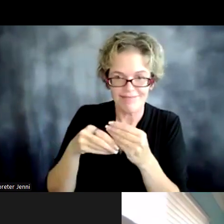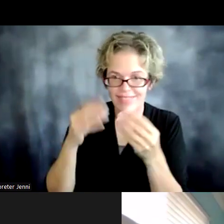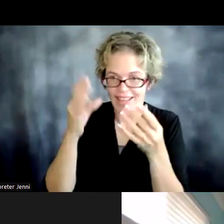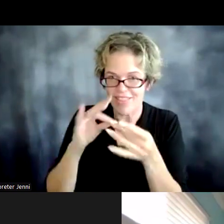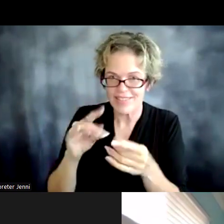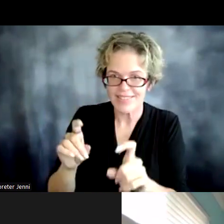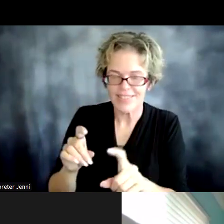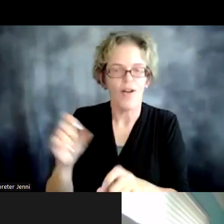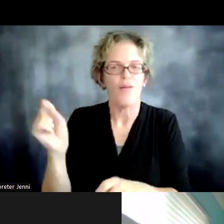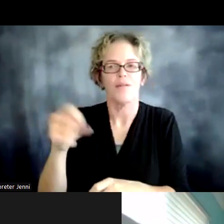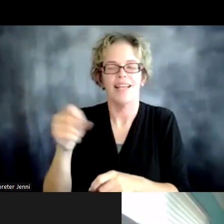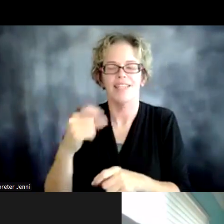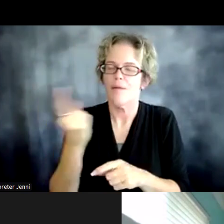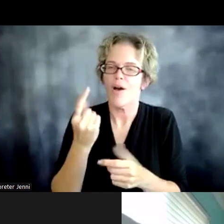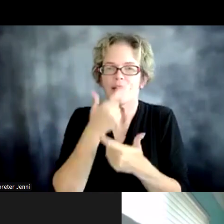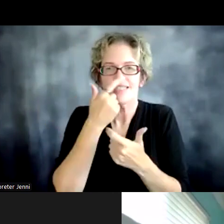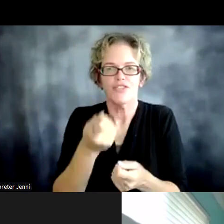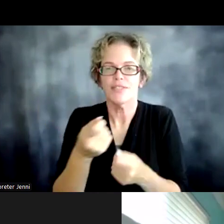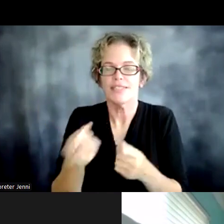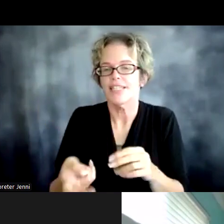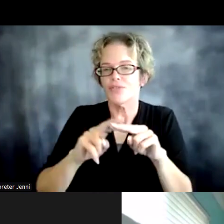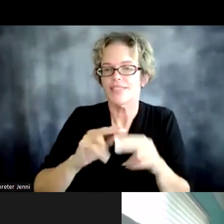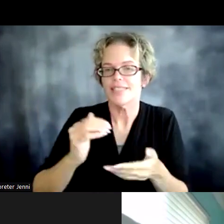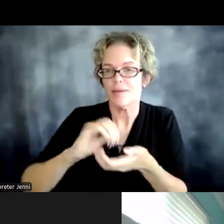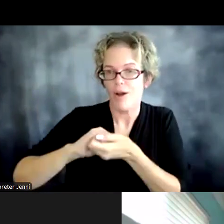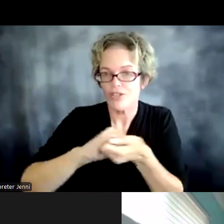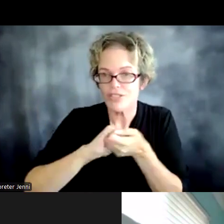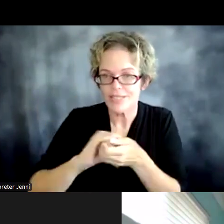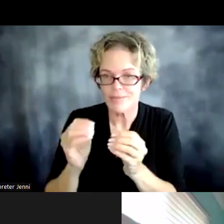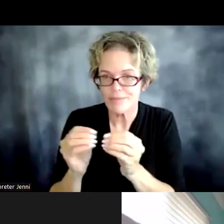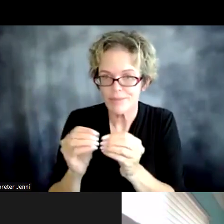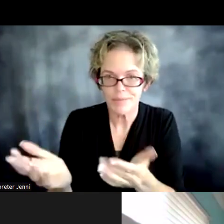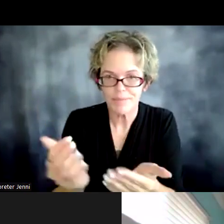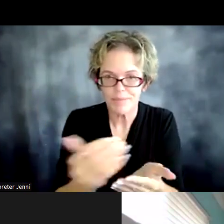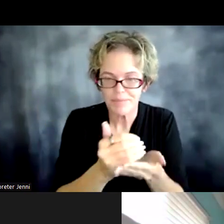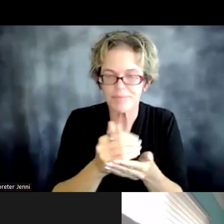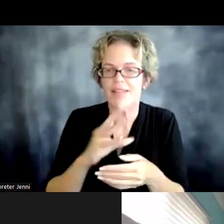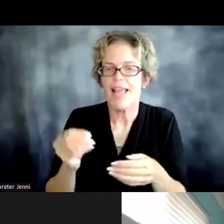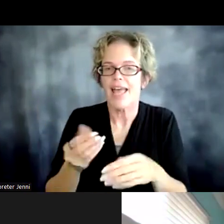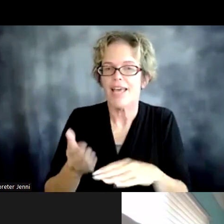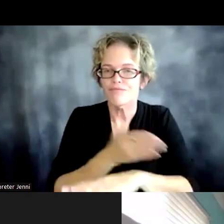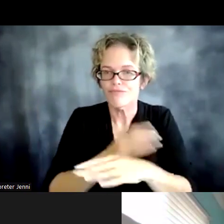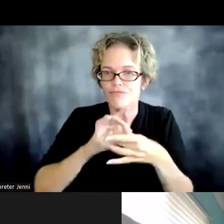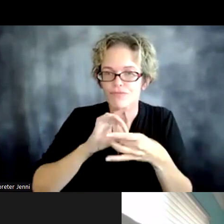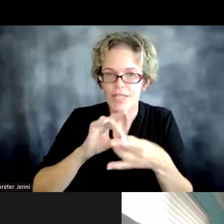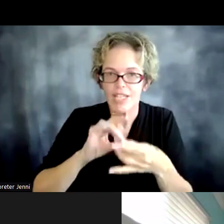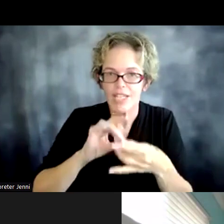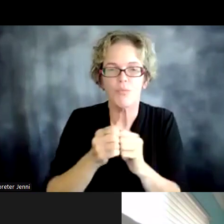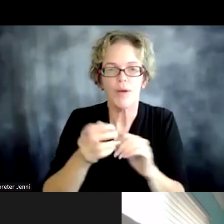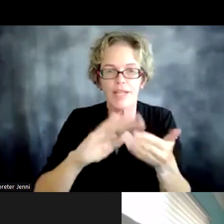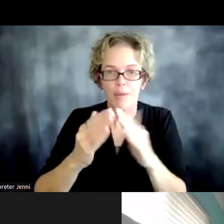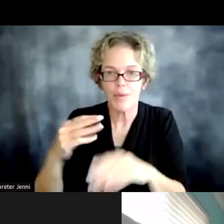Yes, always interested in increasing our partnerships and our relationships with community members